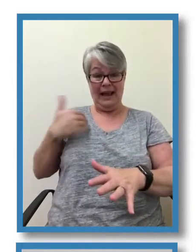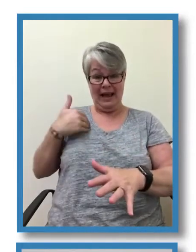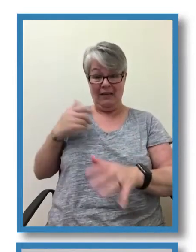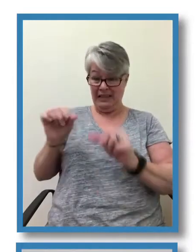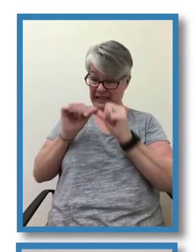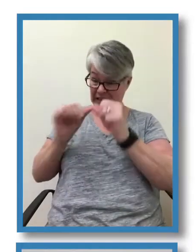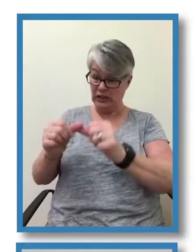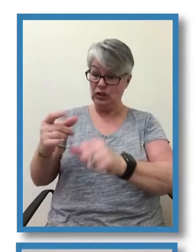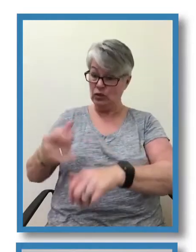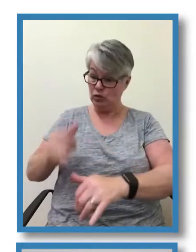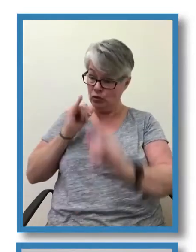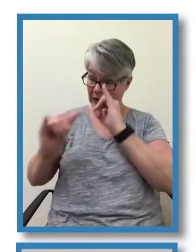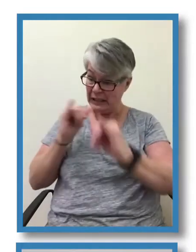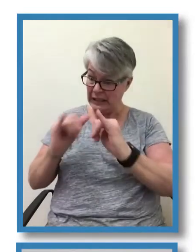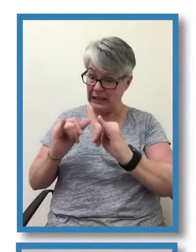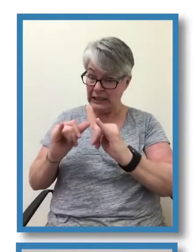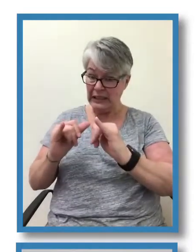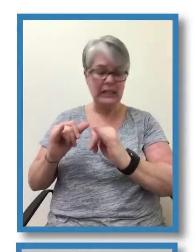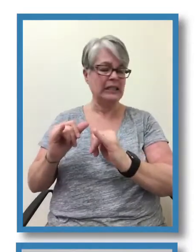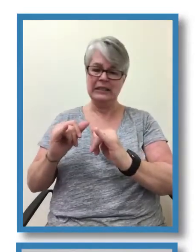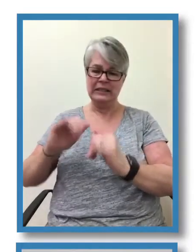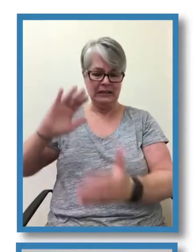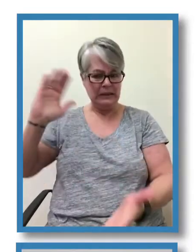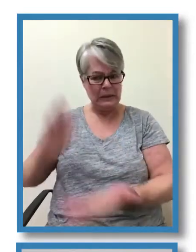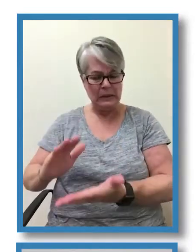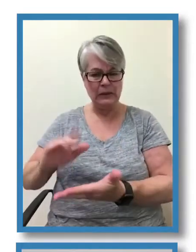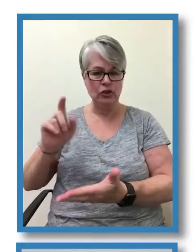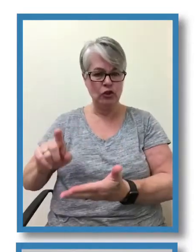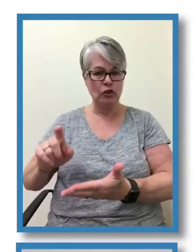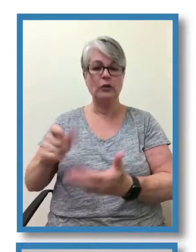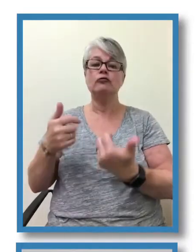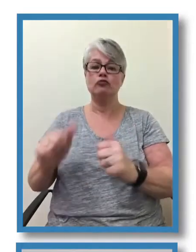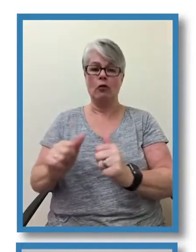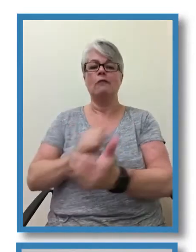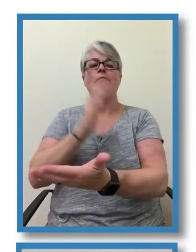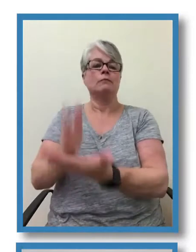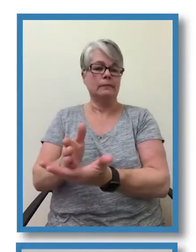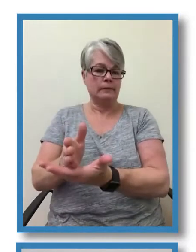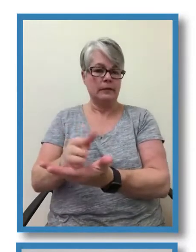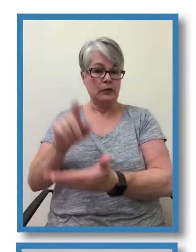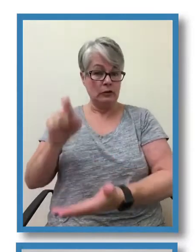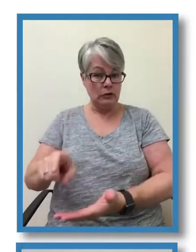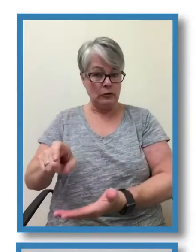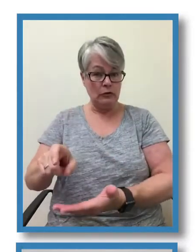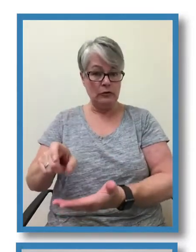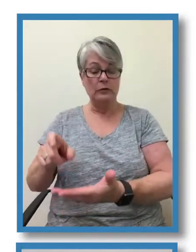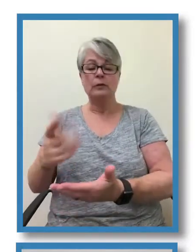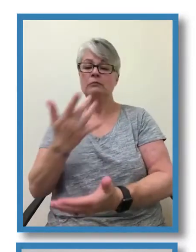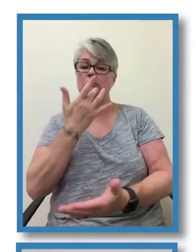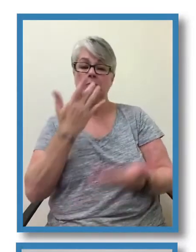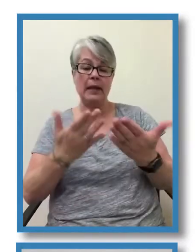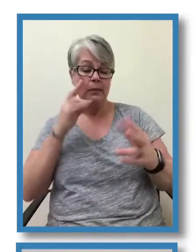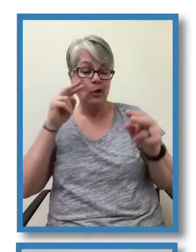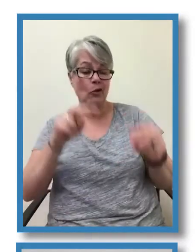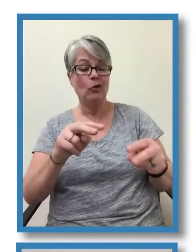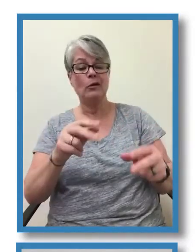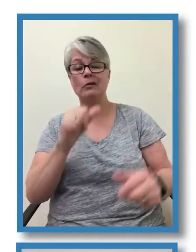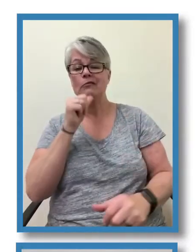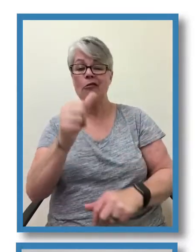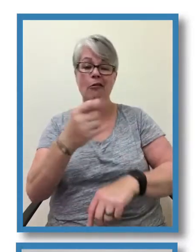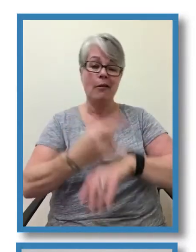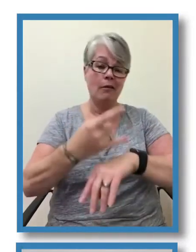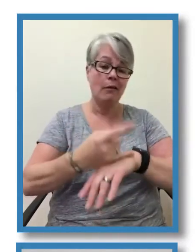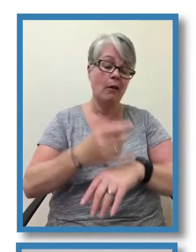wine. And hearing as a new one is interesting. This is one that's come out of some literature